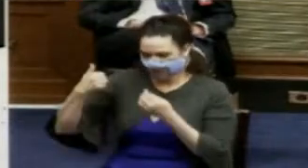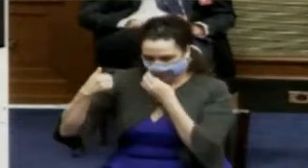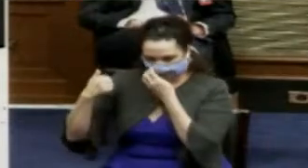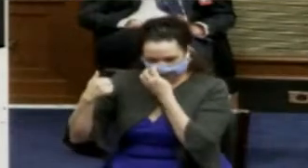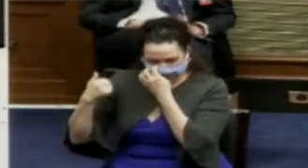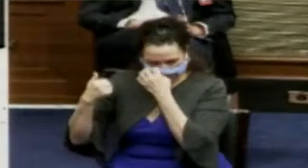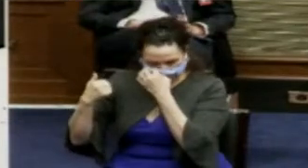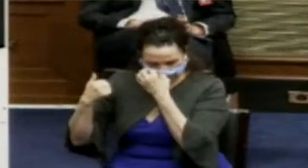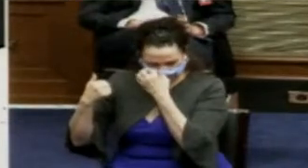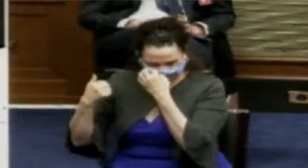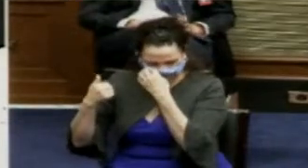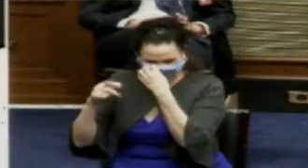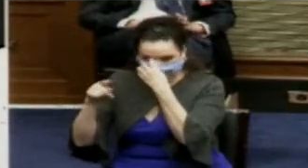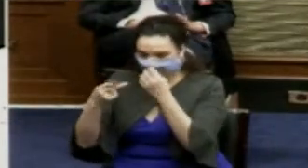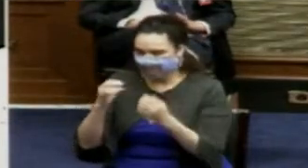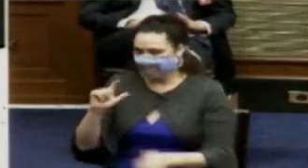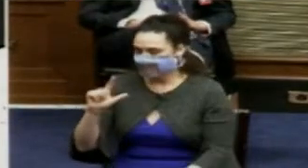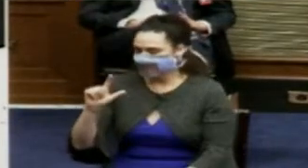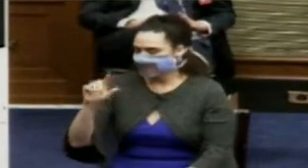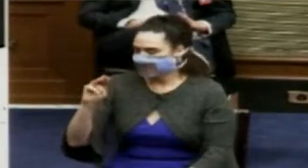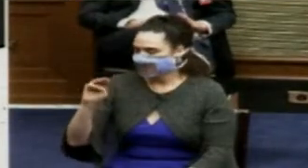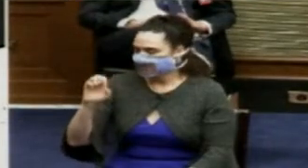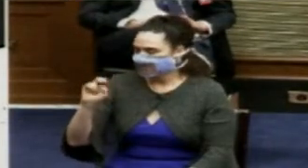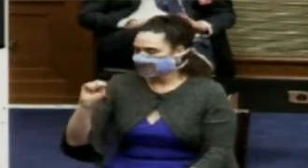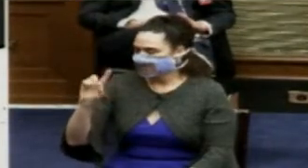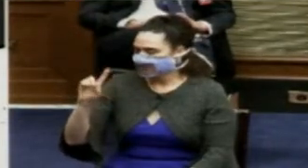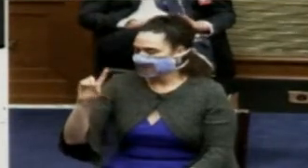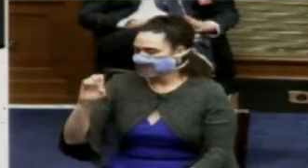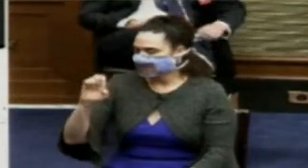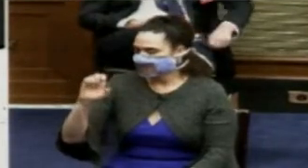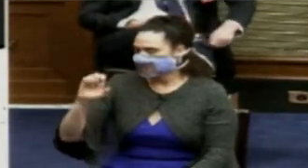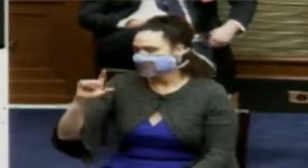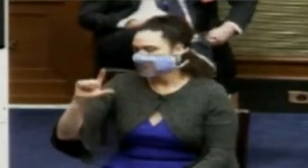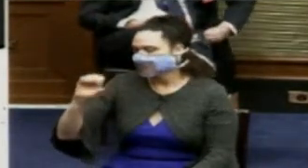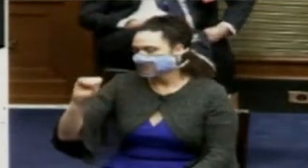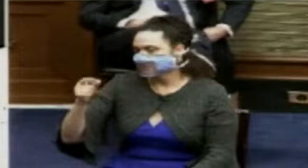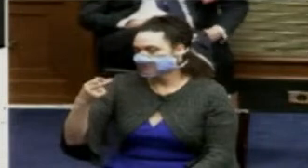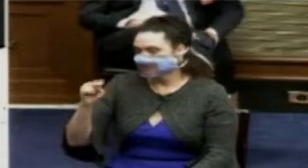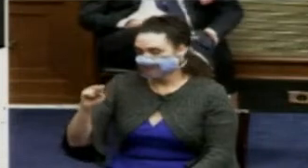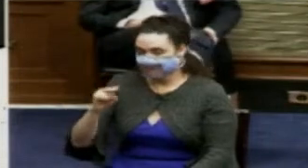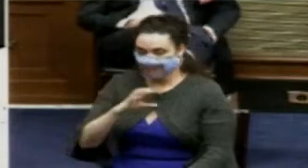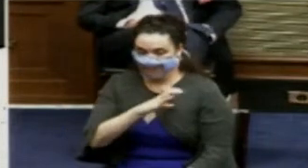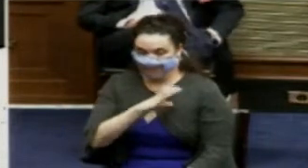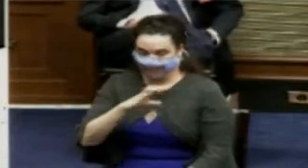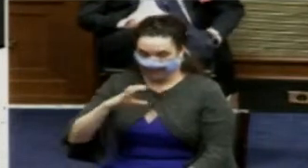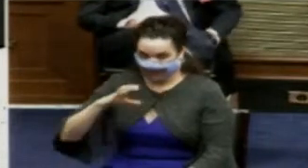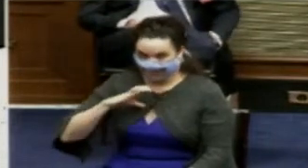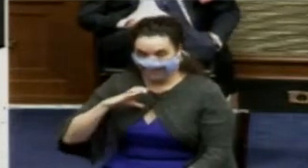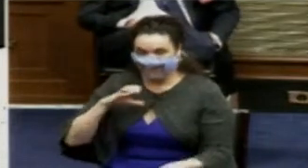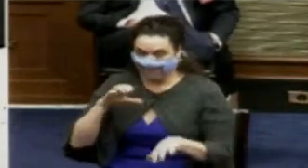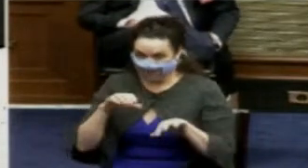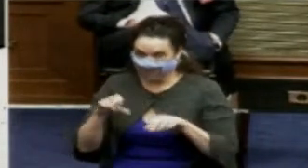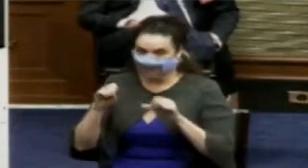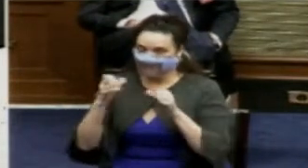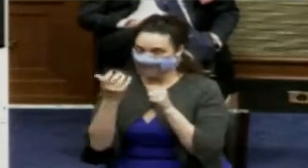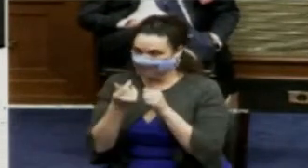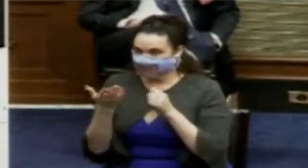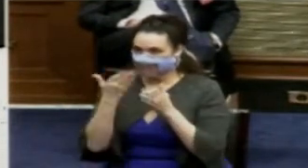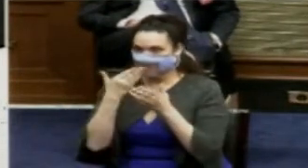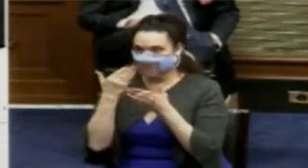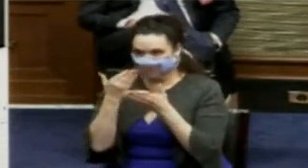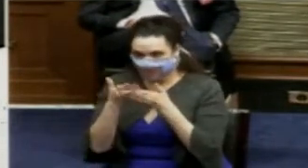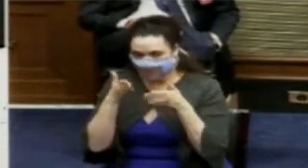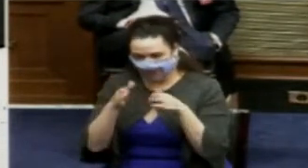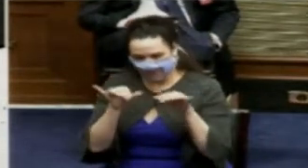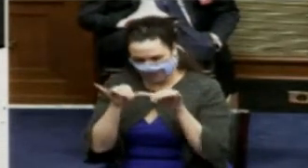Council Chairman Phil Mendelson. The Council has undertaken a number of measures that we have imposed on